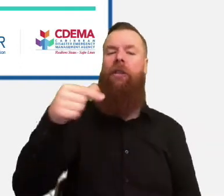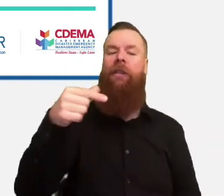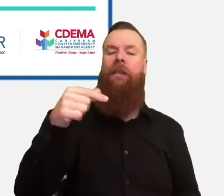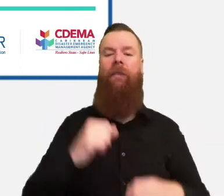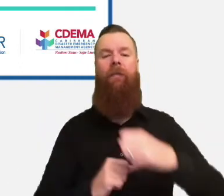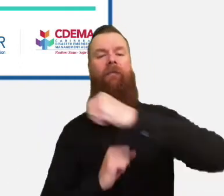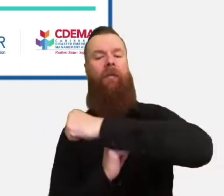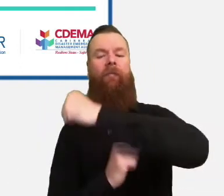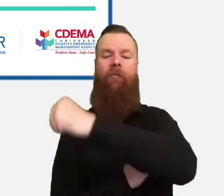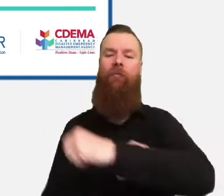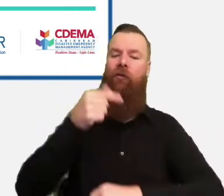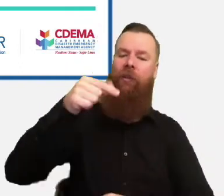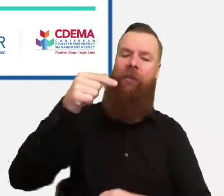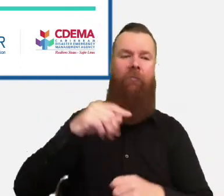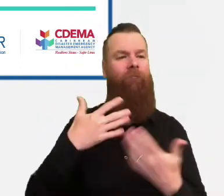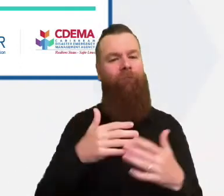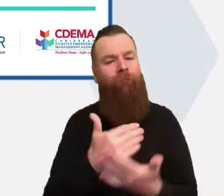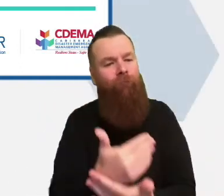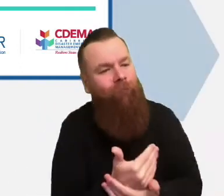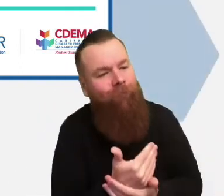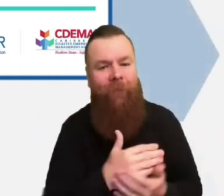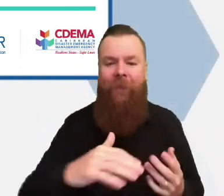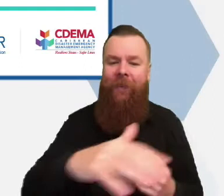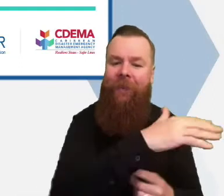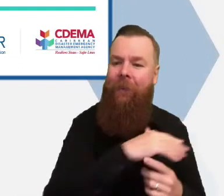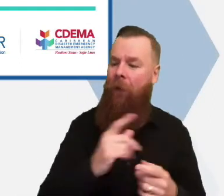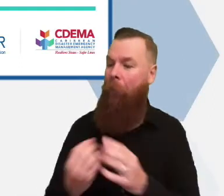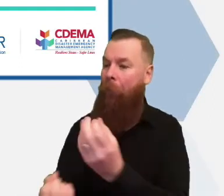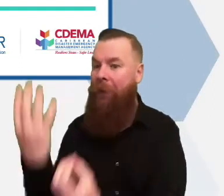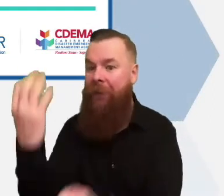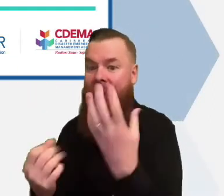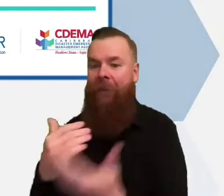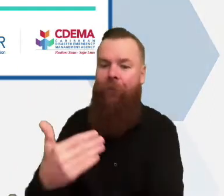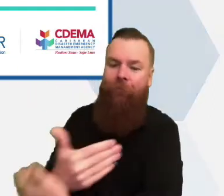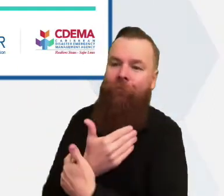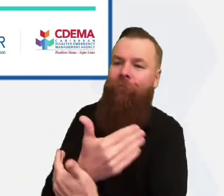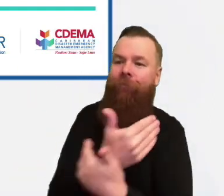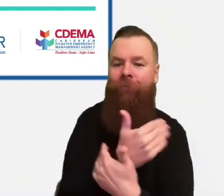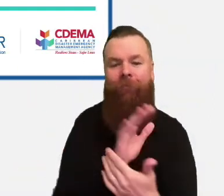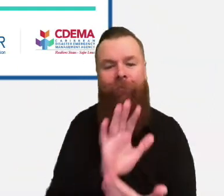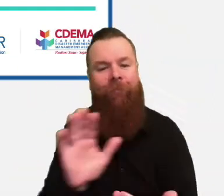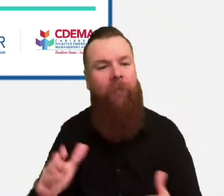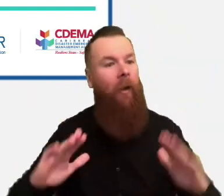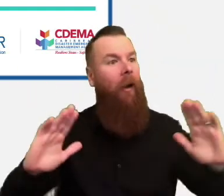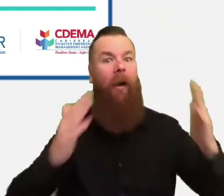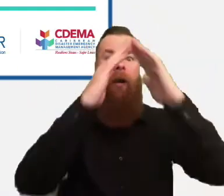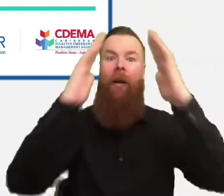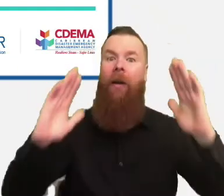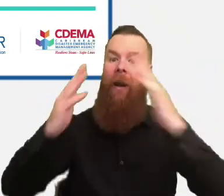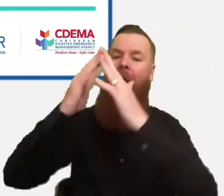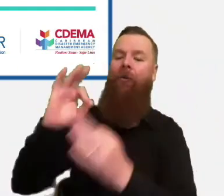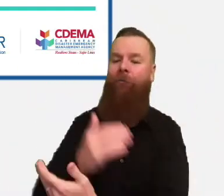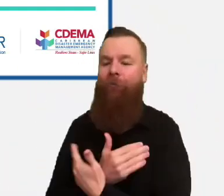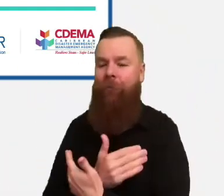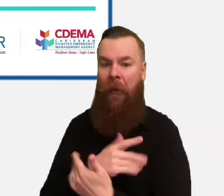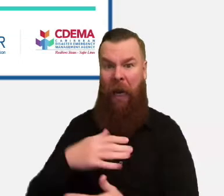avoid landslides. We can also see that if we don't look after the natural solutions like forests, that they can